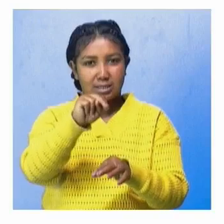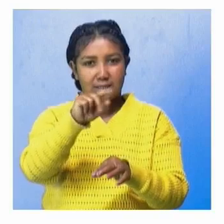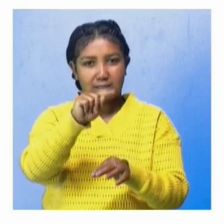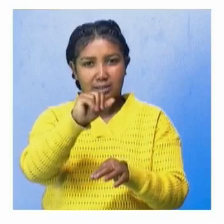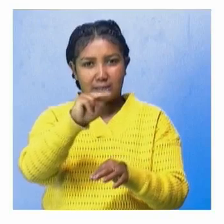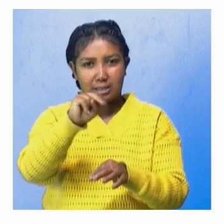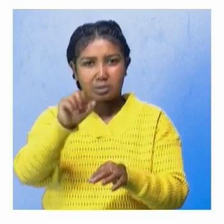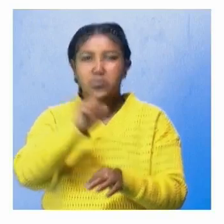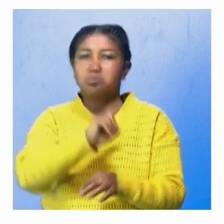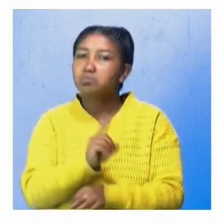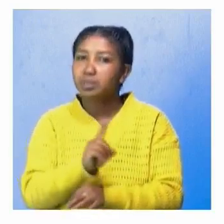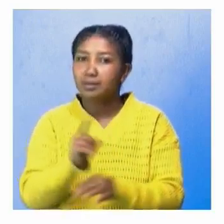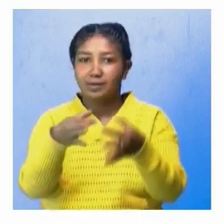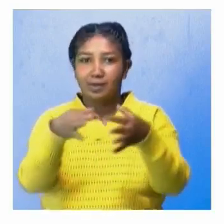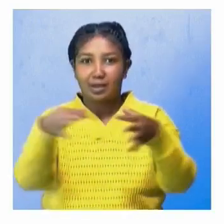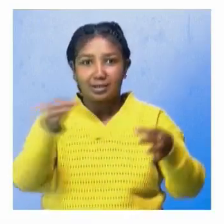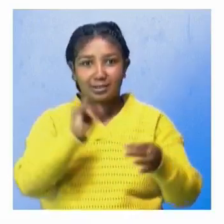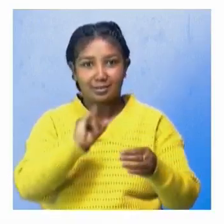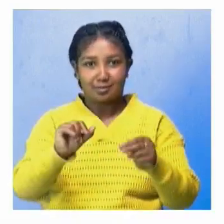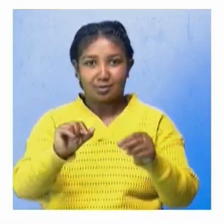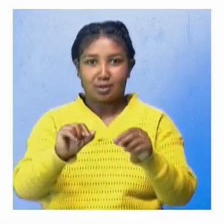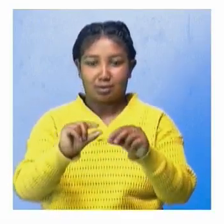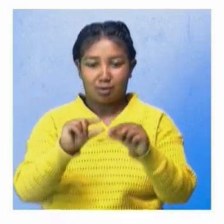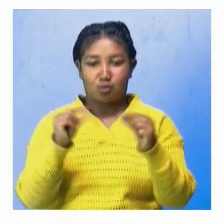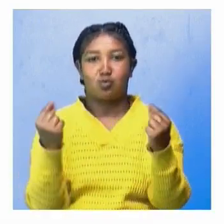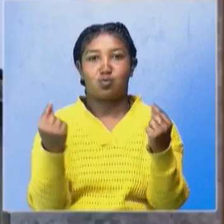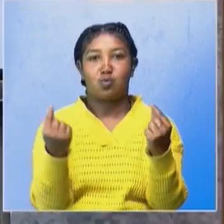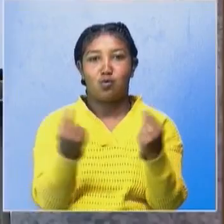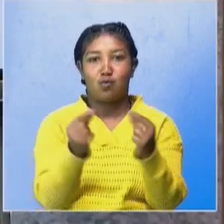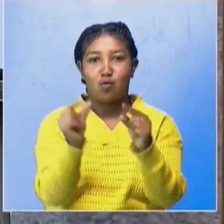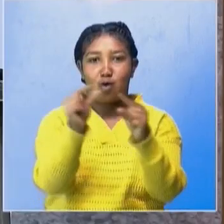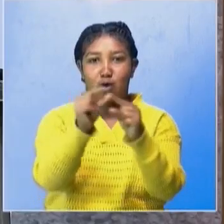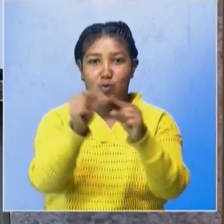So sentence is a group of words,